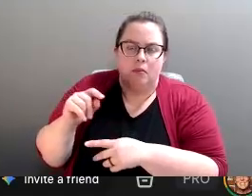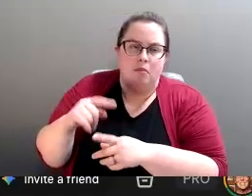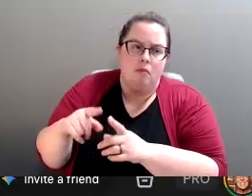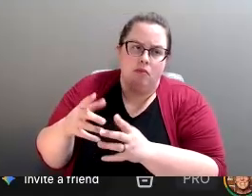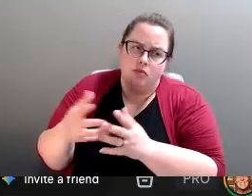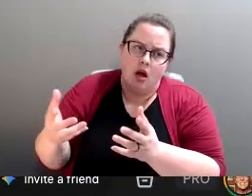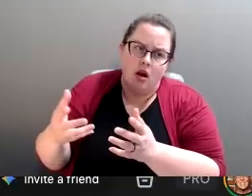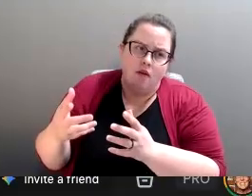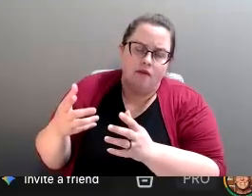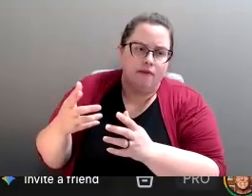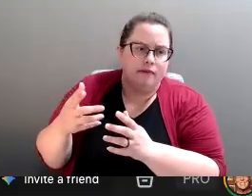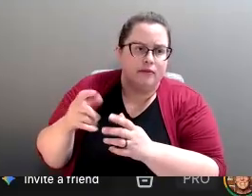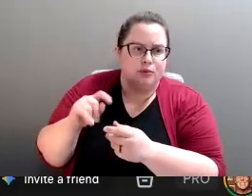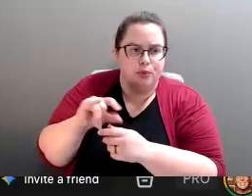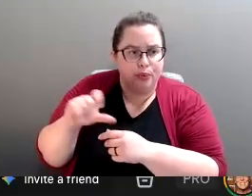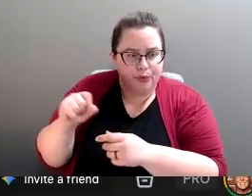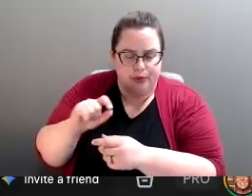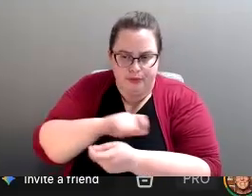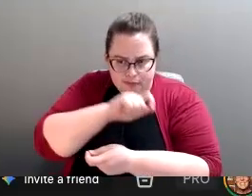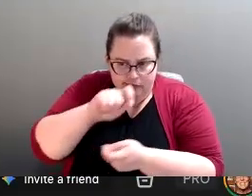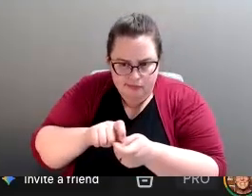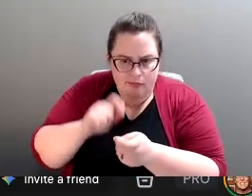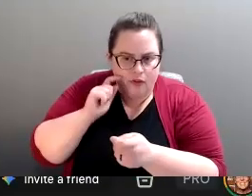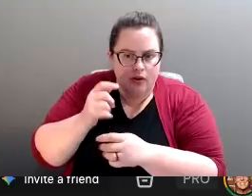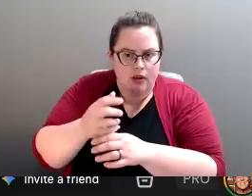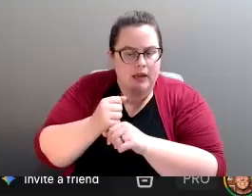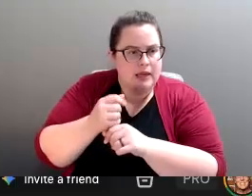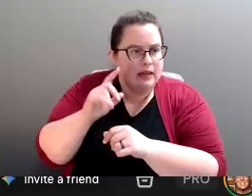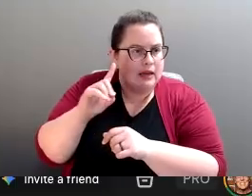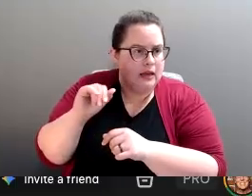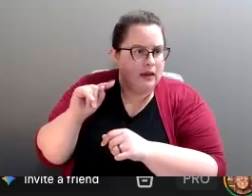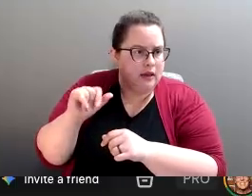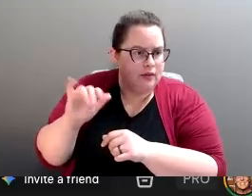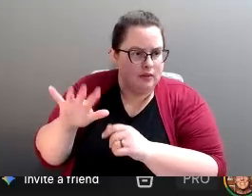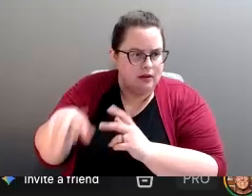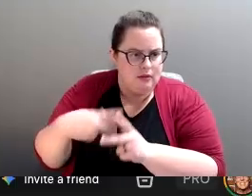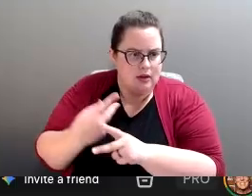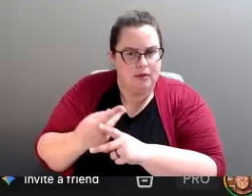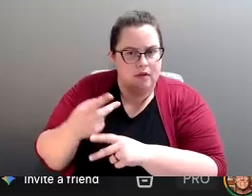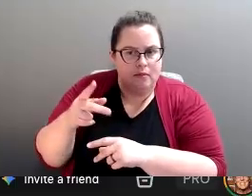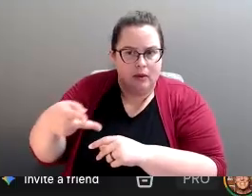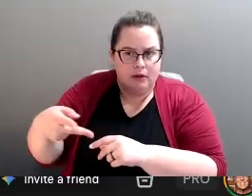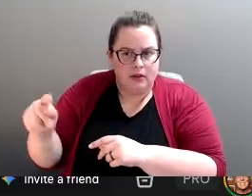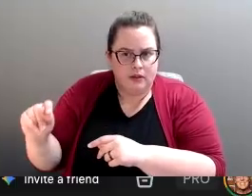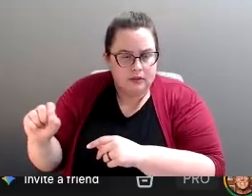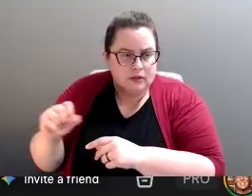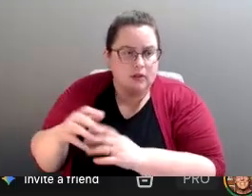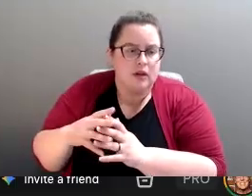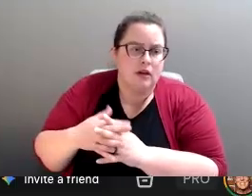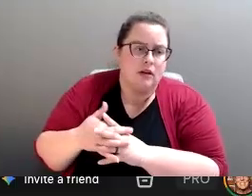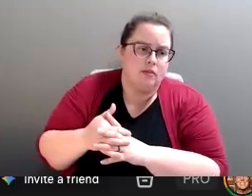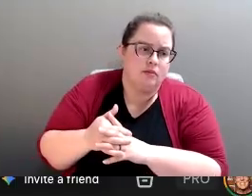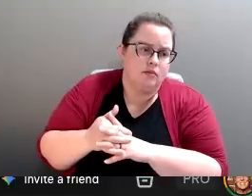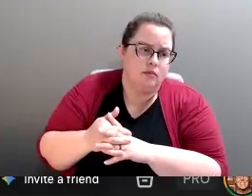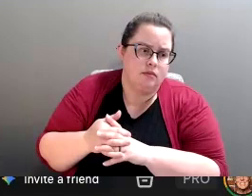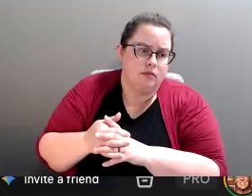like specified towards really getting the data that's in those kind of PPTs because you know yeah,